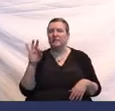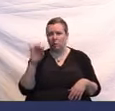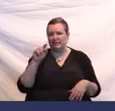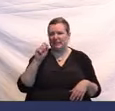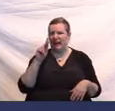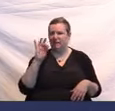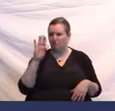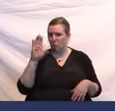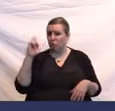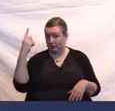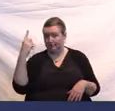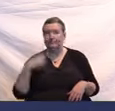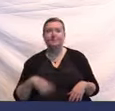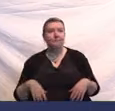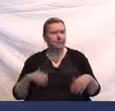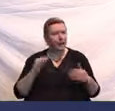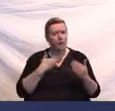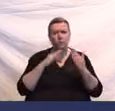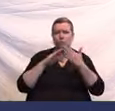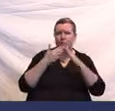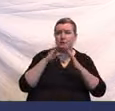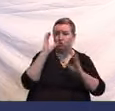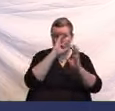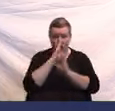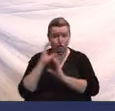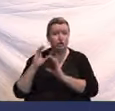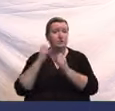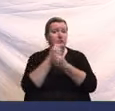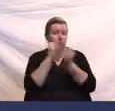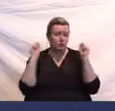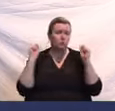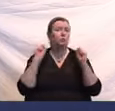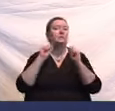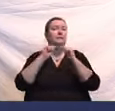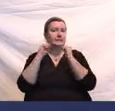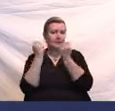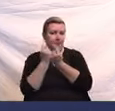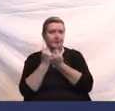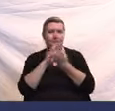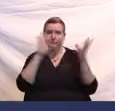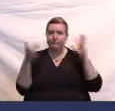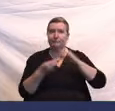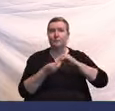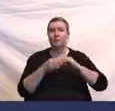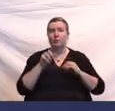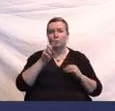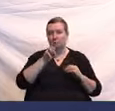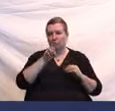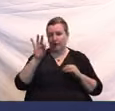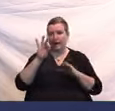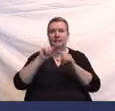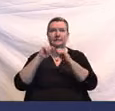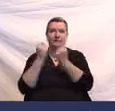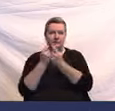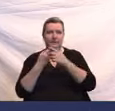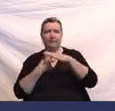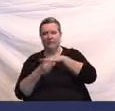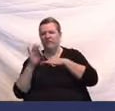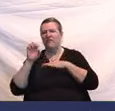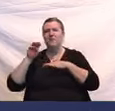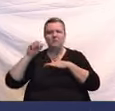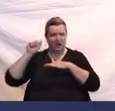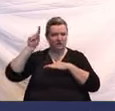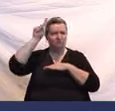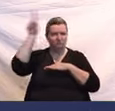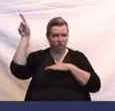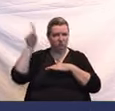rescue team, one of 29 such teams that serves under FEMA. They are number 5 in the queue